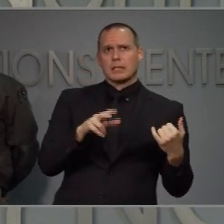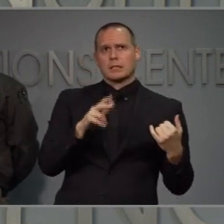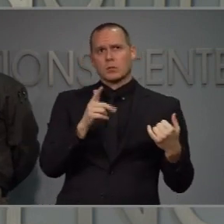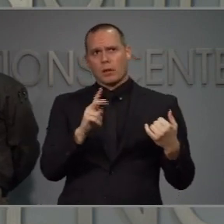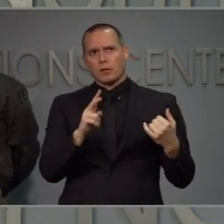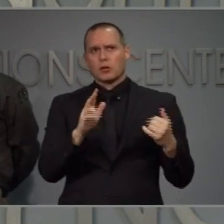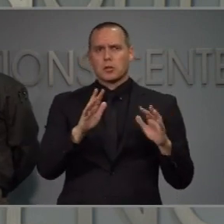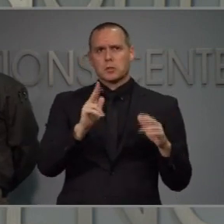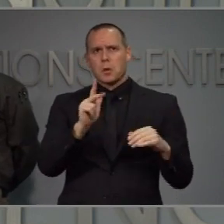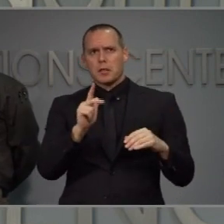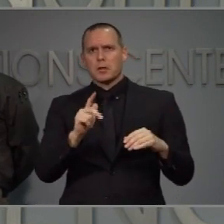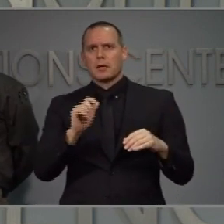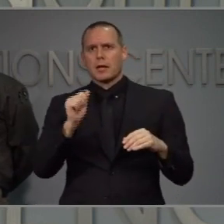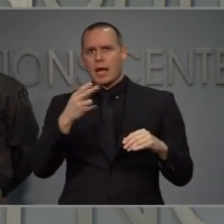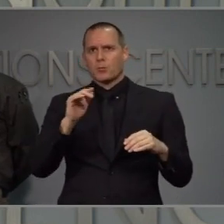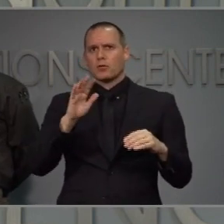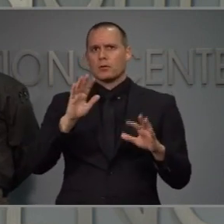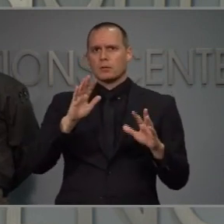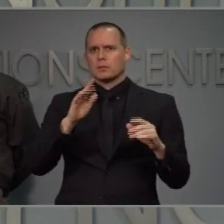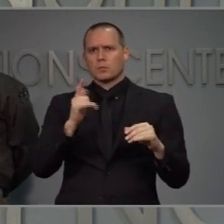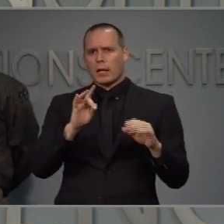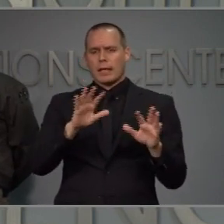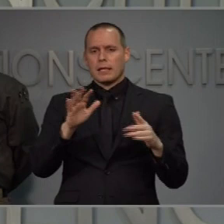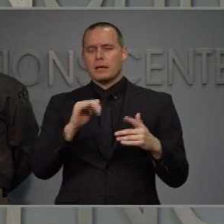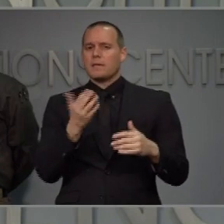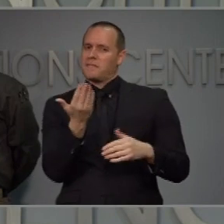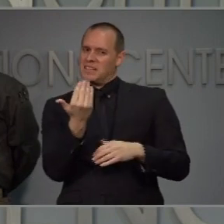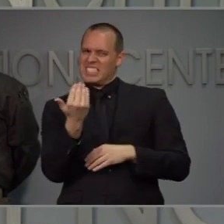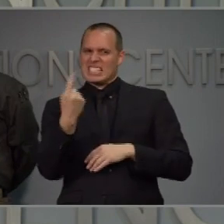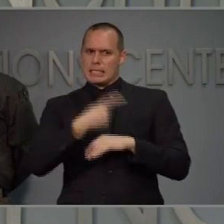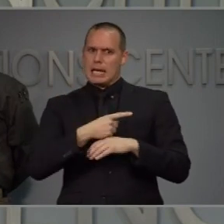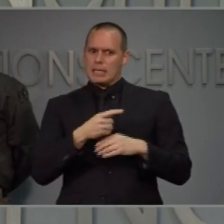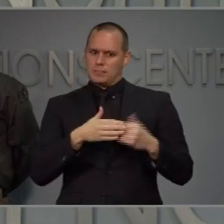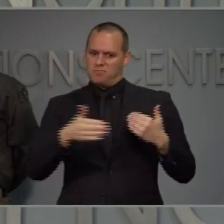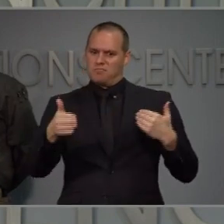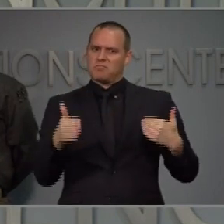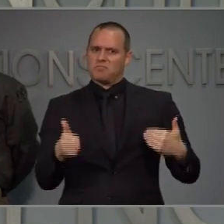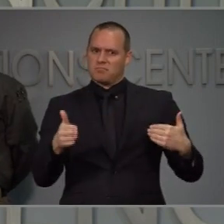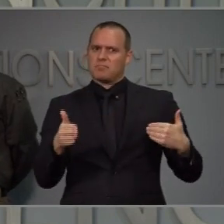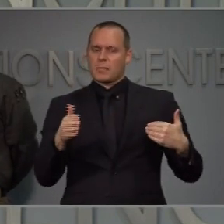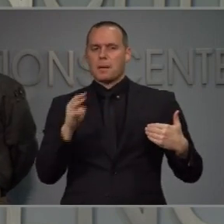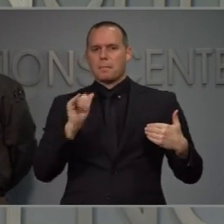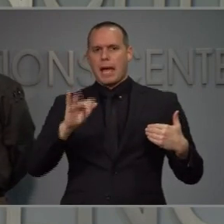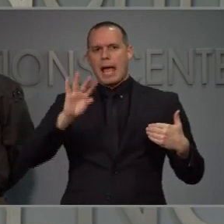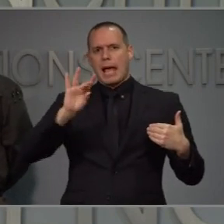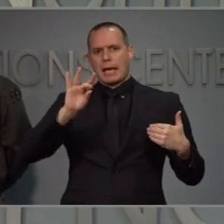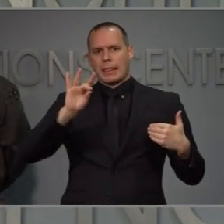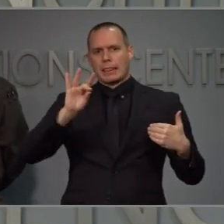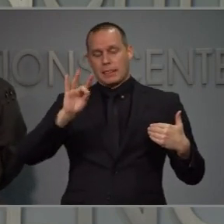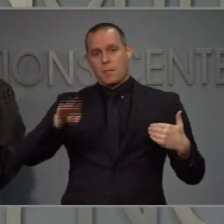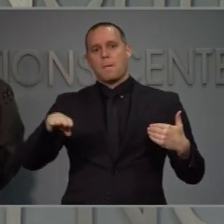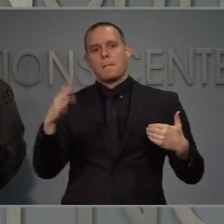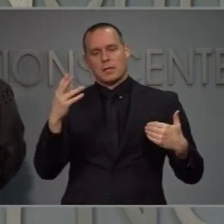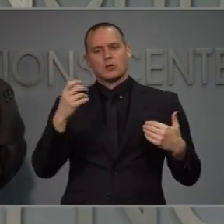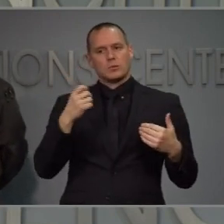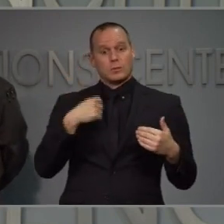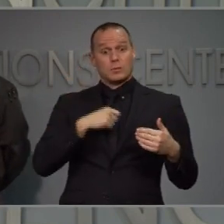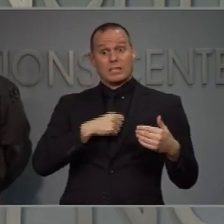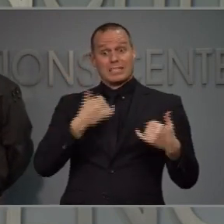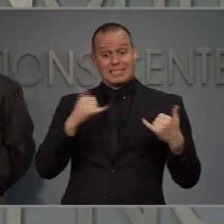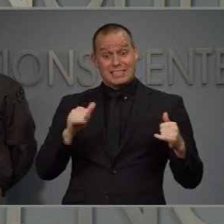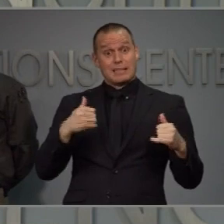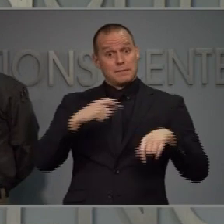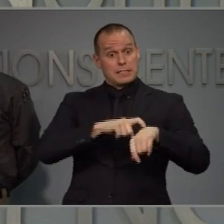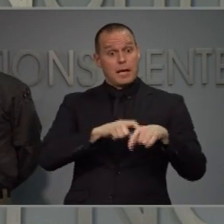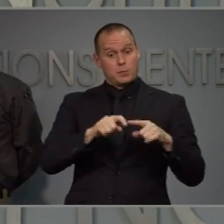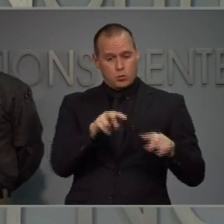April and April 8th, that gives us a 15 or so day window for us to look at all of the trends